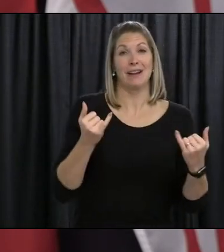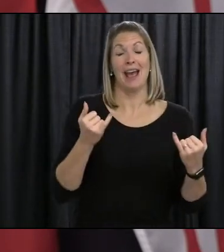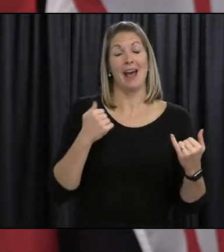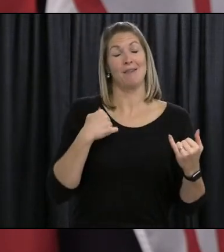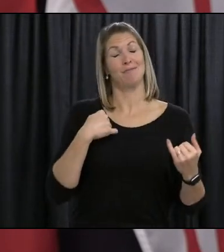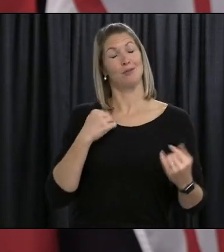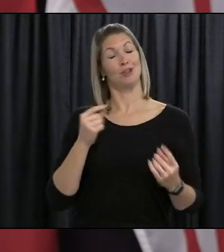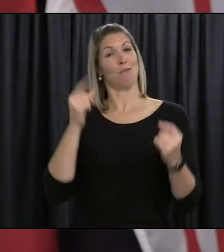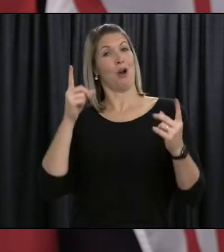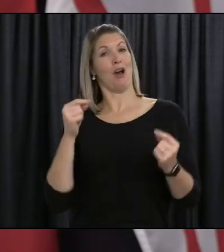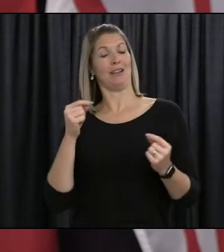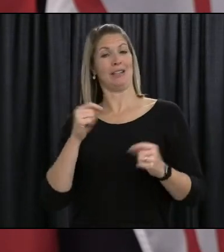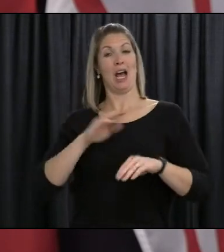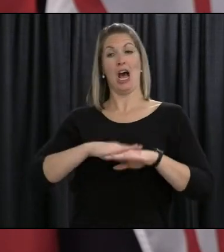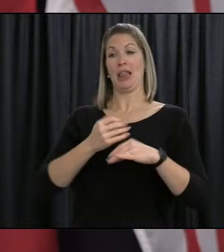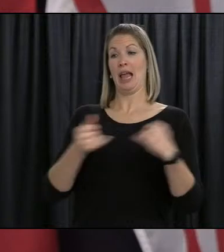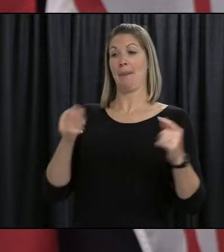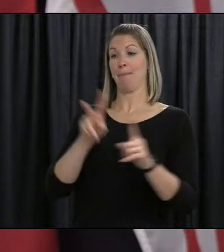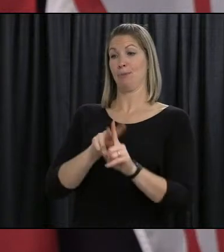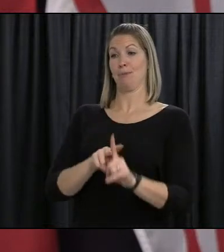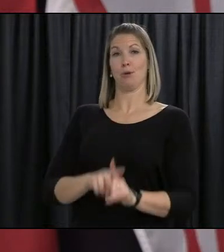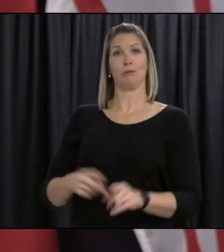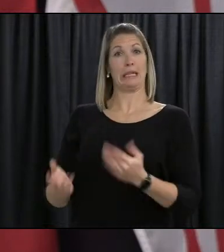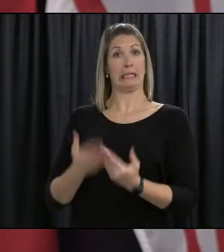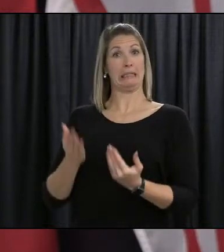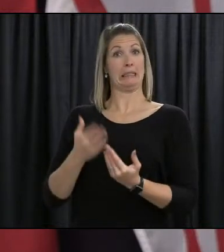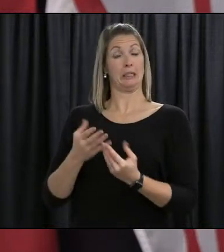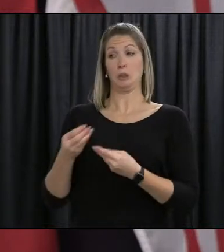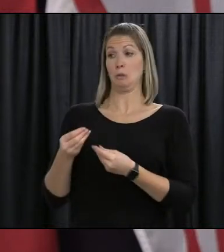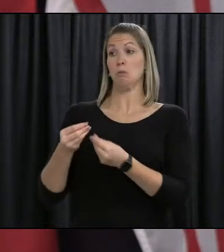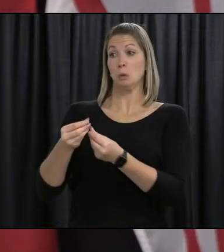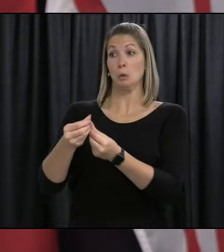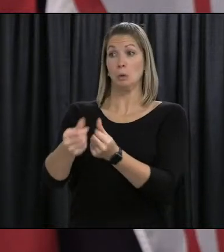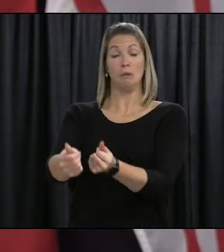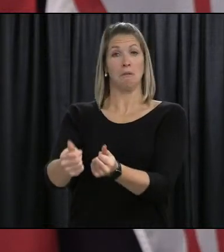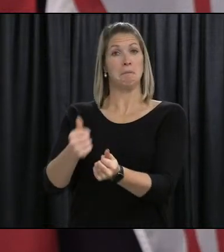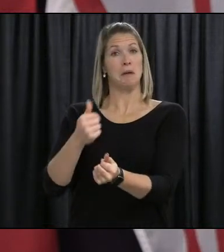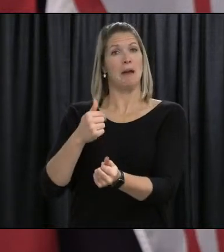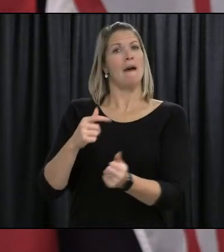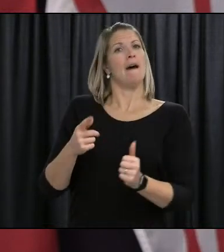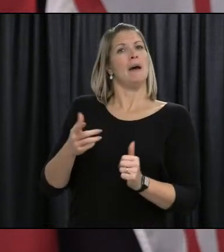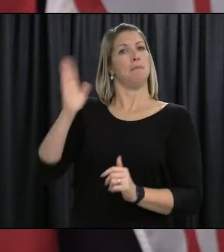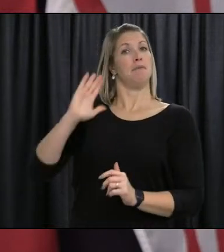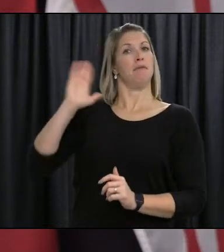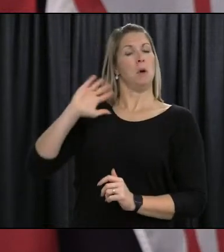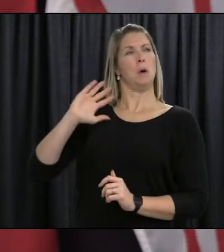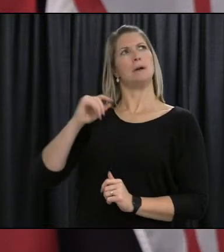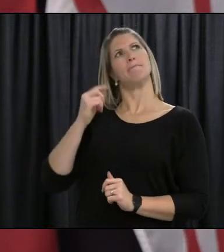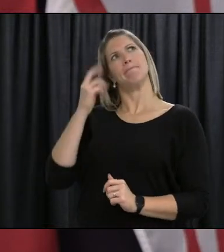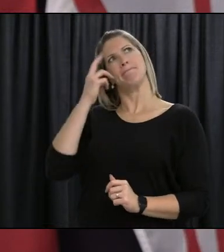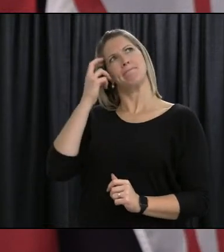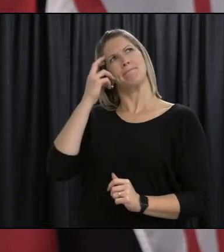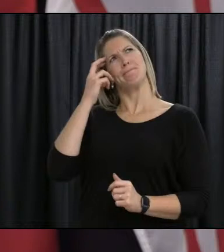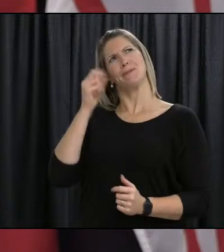was a bit skeptical at the beginning, but that has been a real stellar piece of